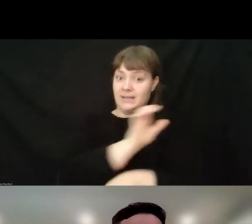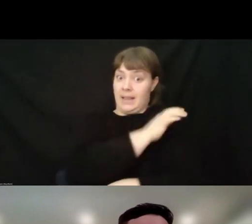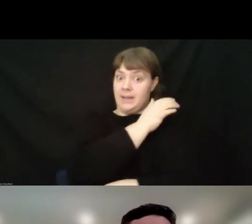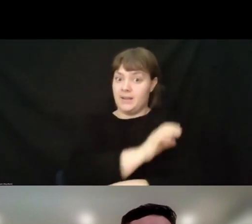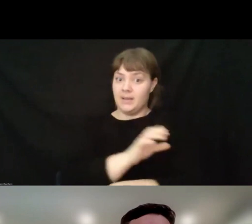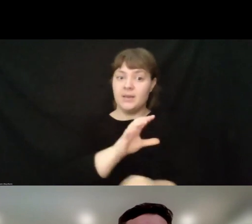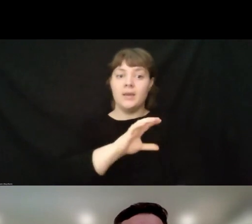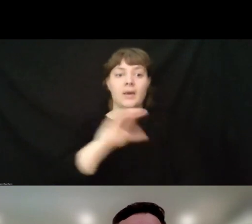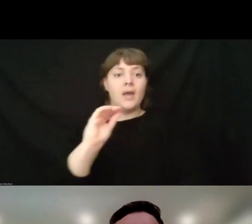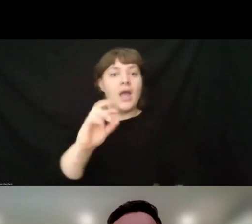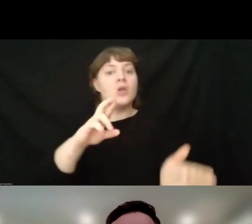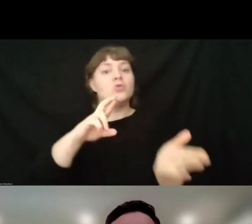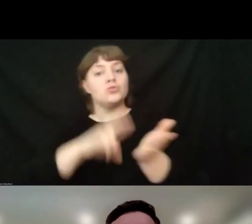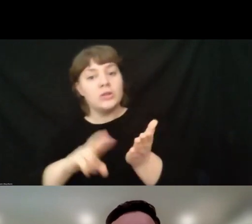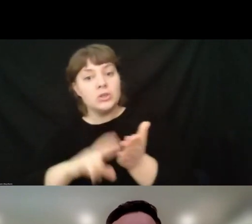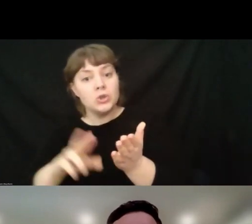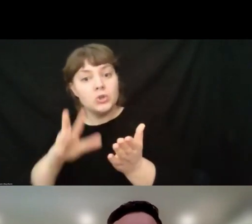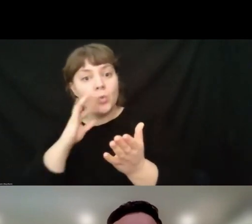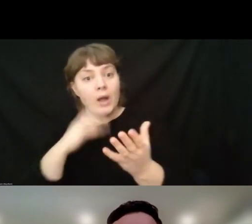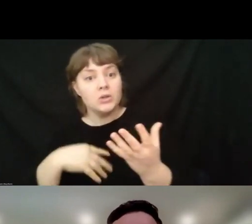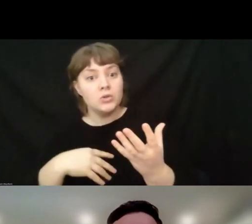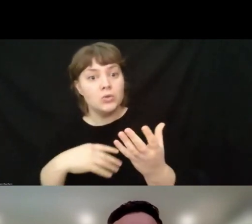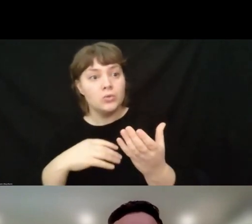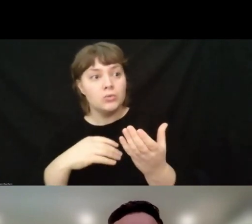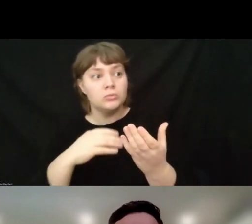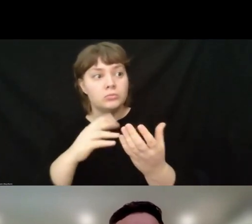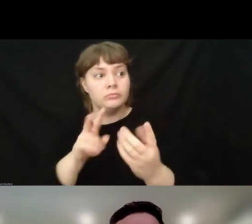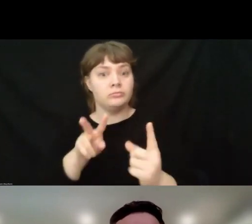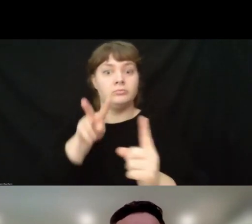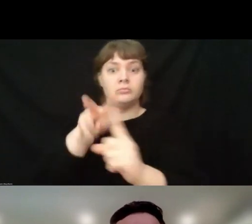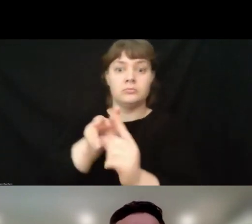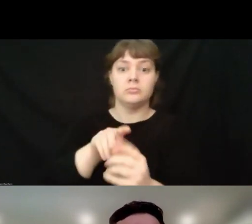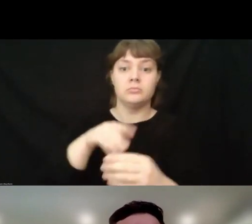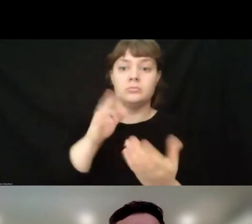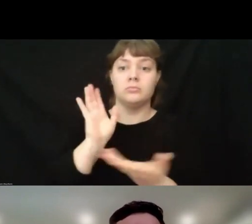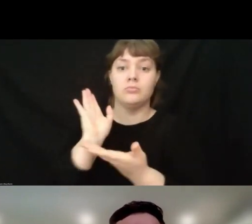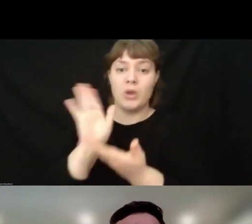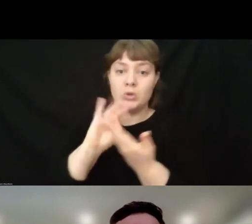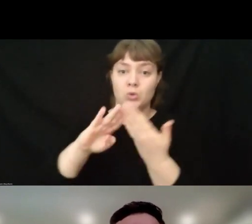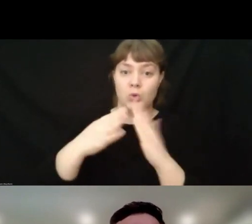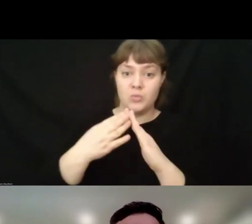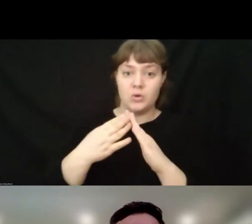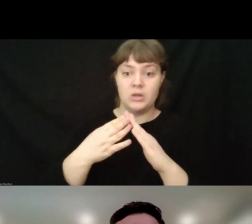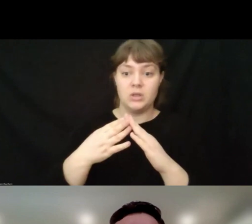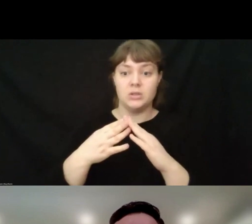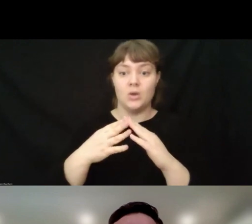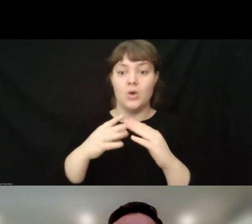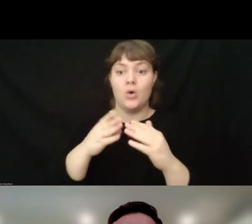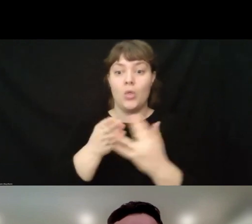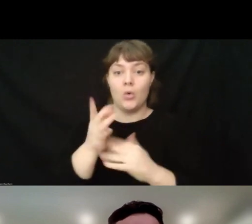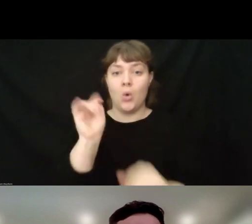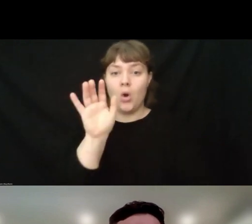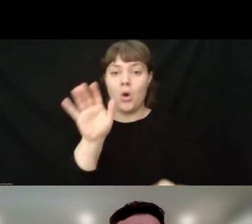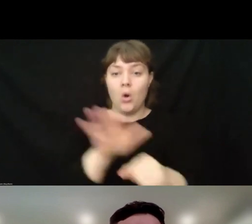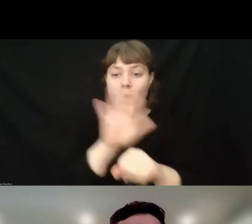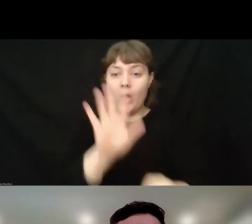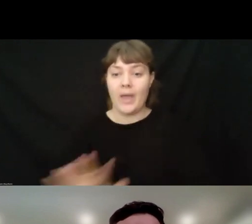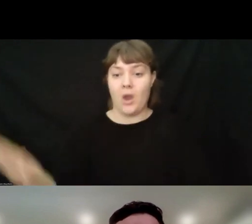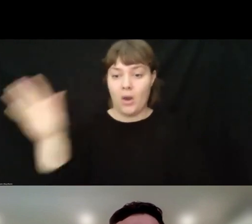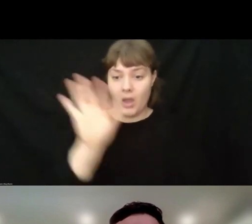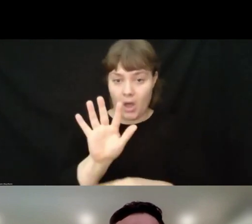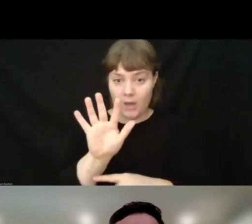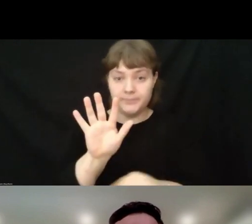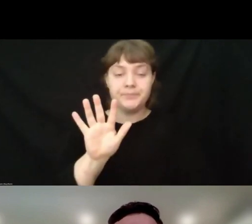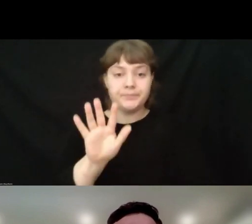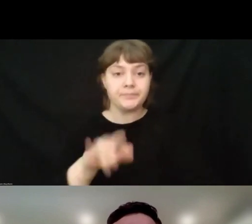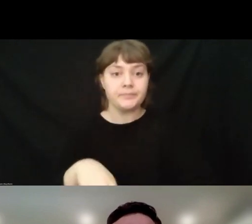want to bring and the resources that we want to bring out to our communities throughout our whole catchment area. So it's really been a